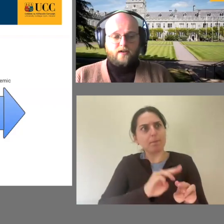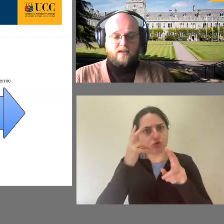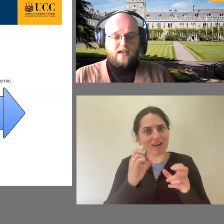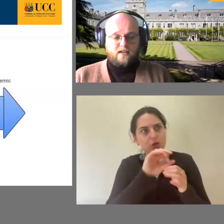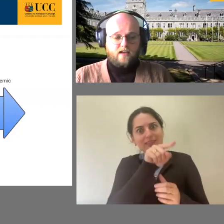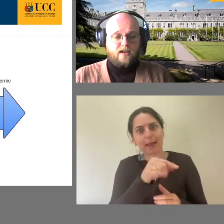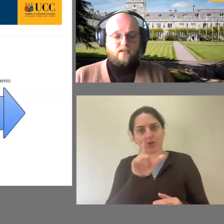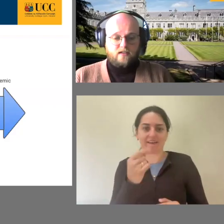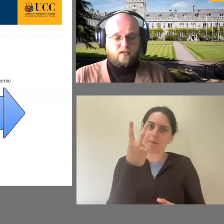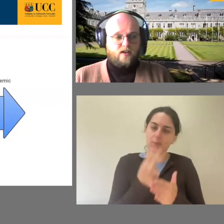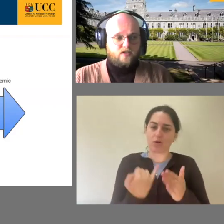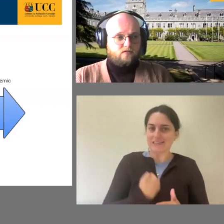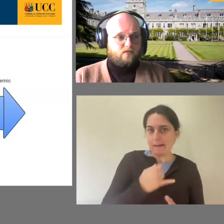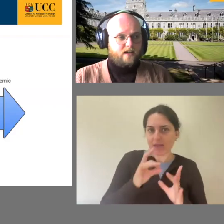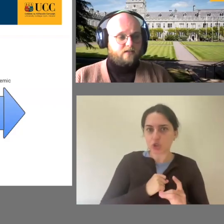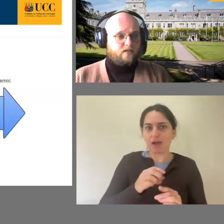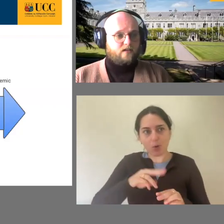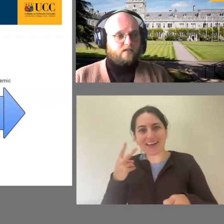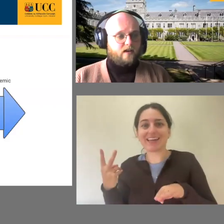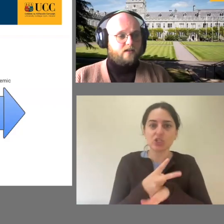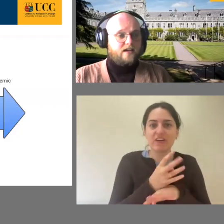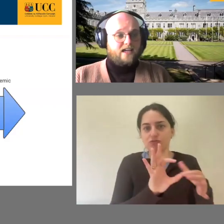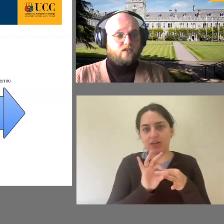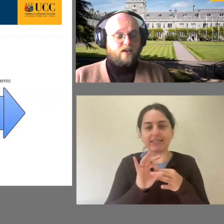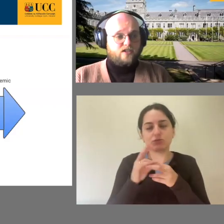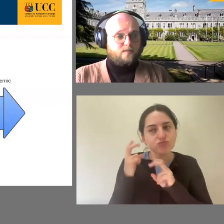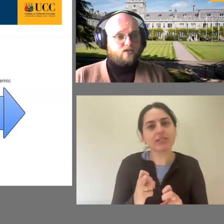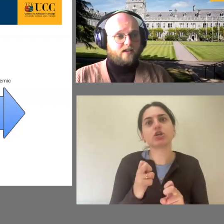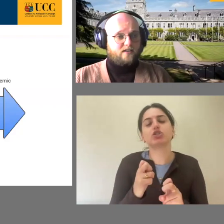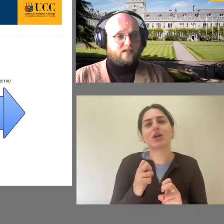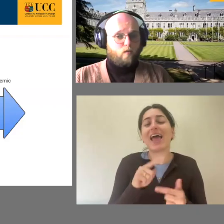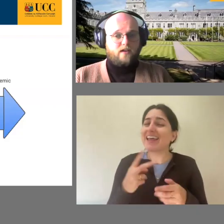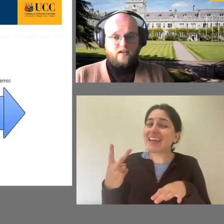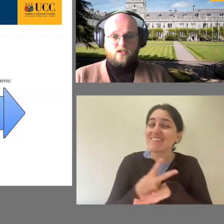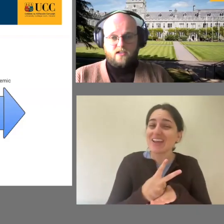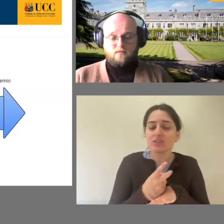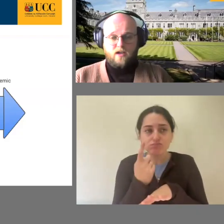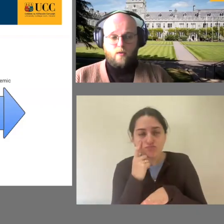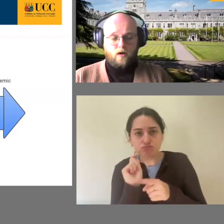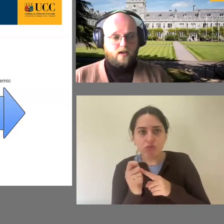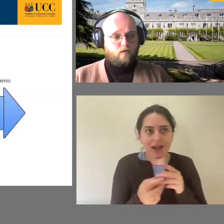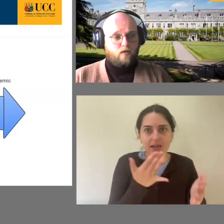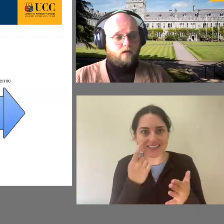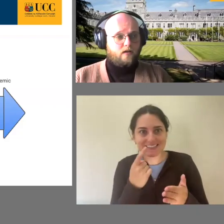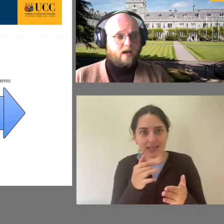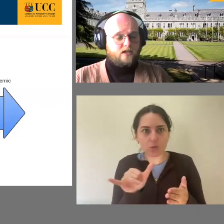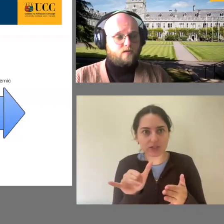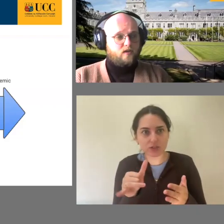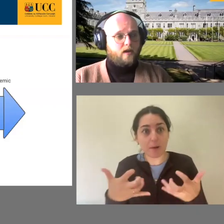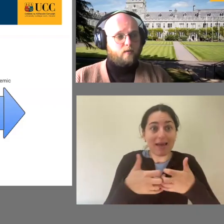around ensuring that there is intervention related studies and interventions being trialed to see what is actually working